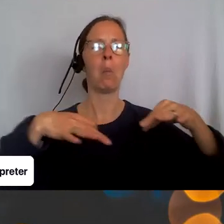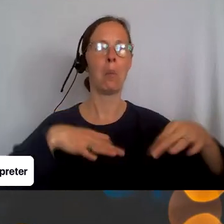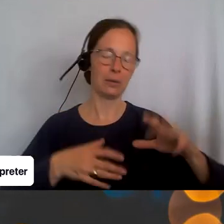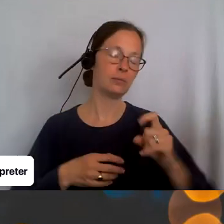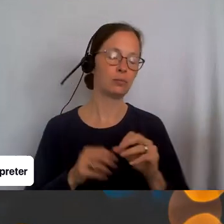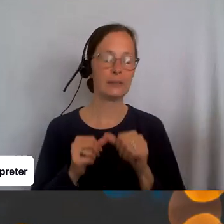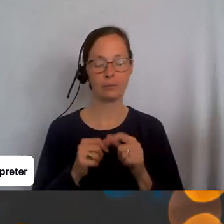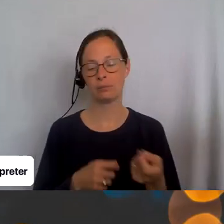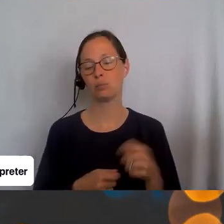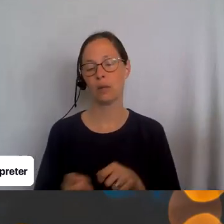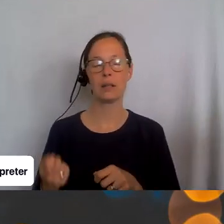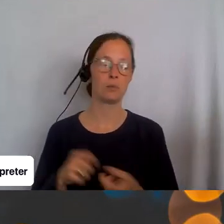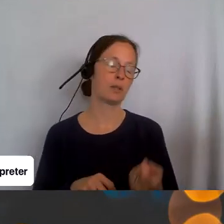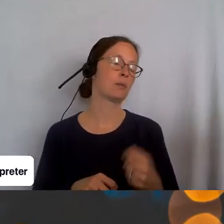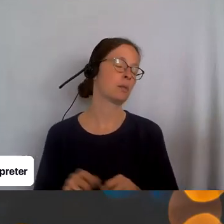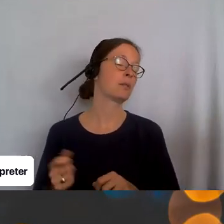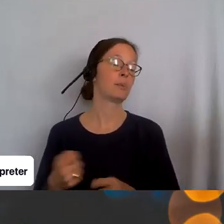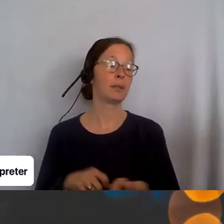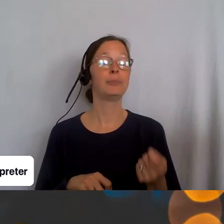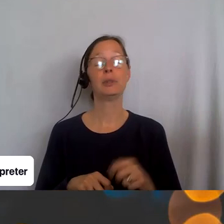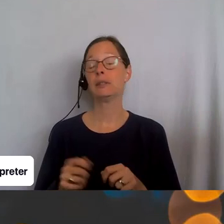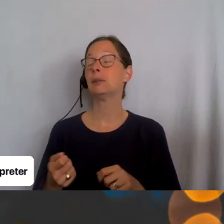We're braiding. We're braiding.